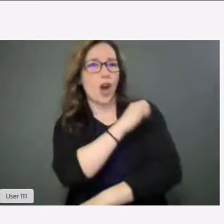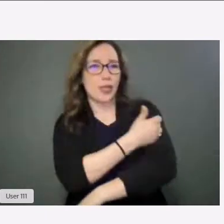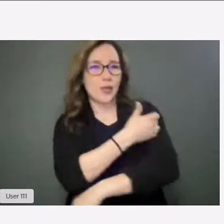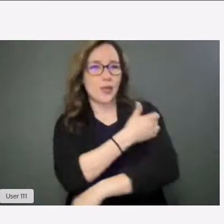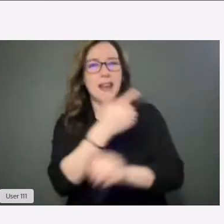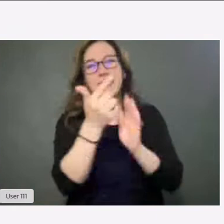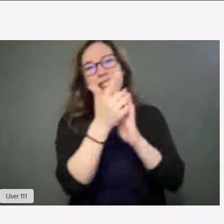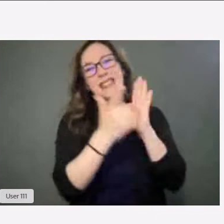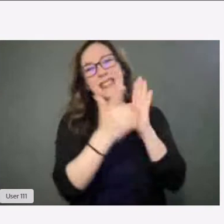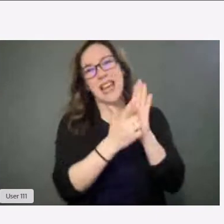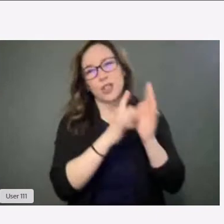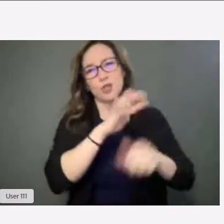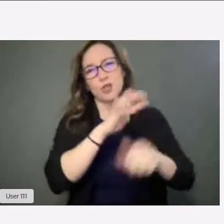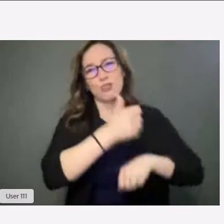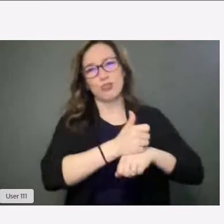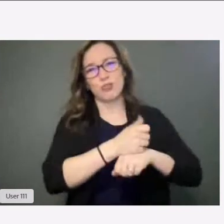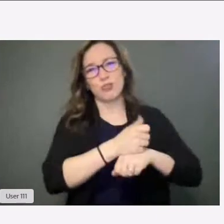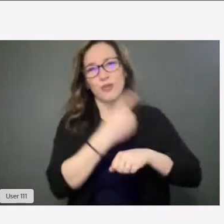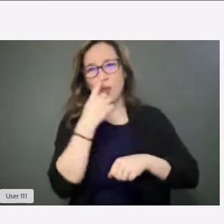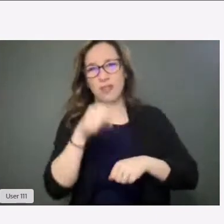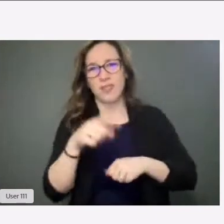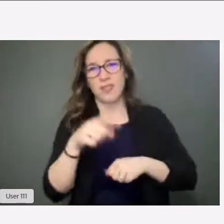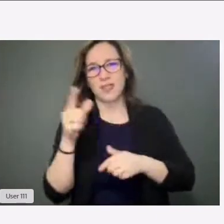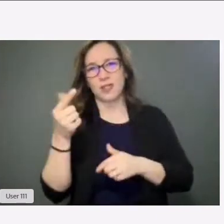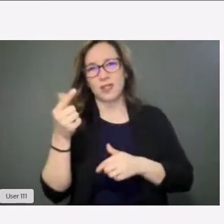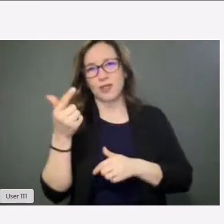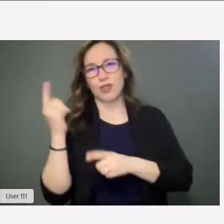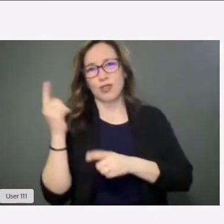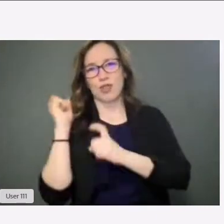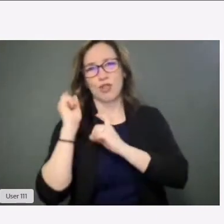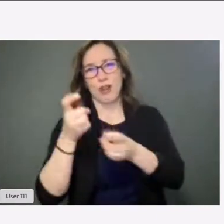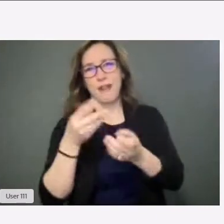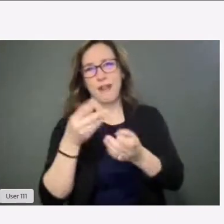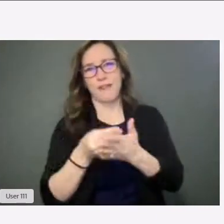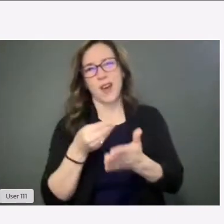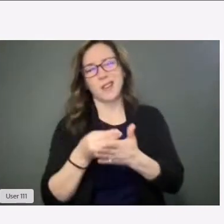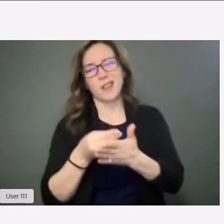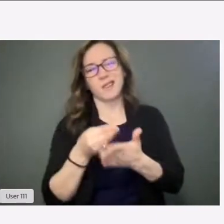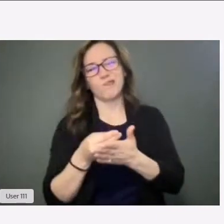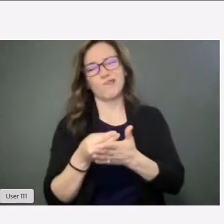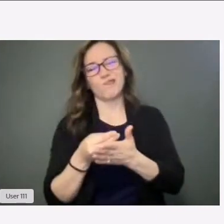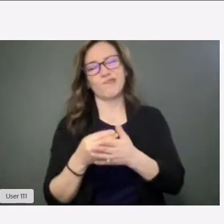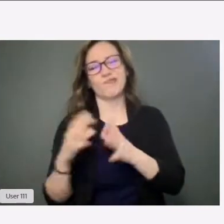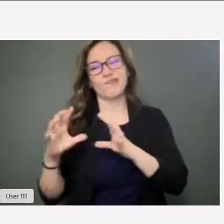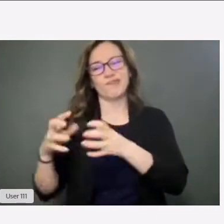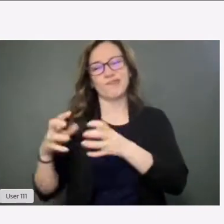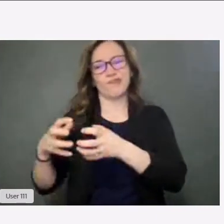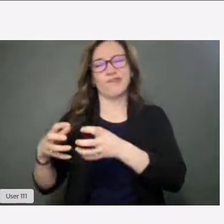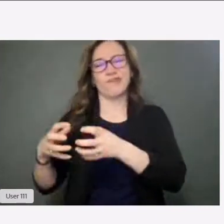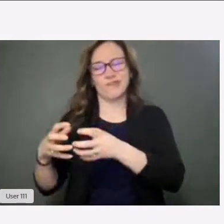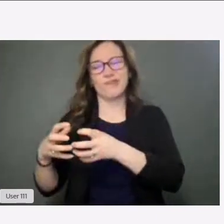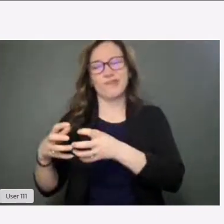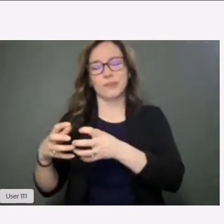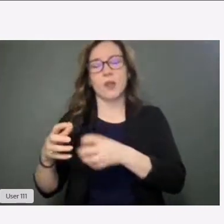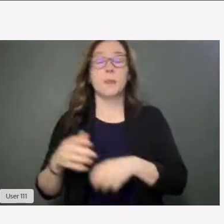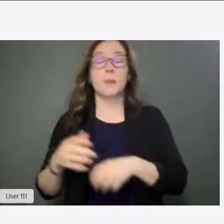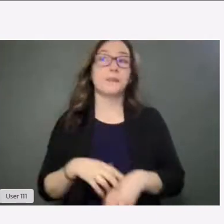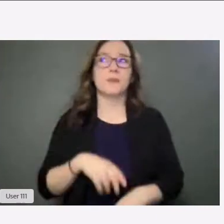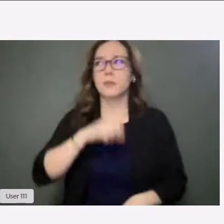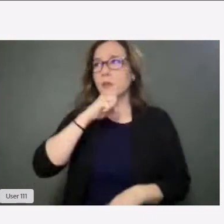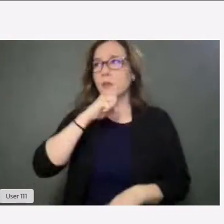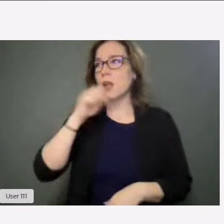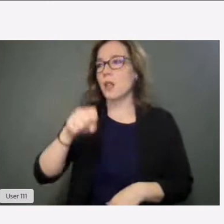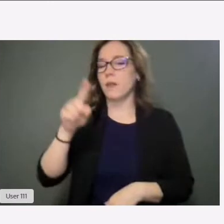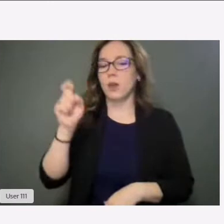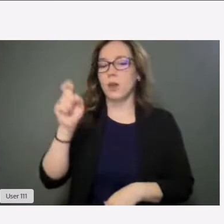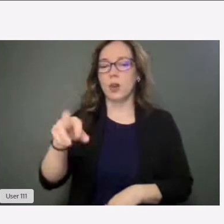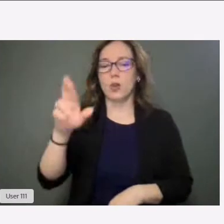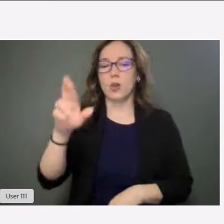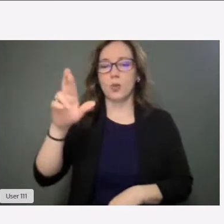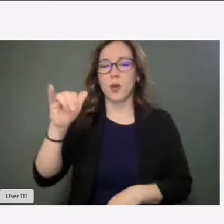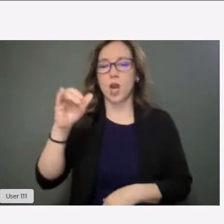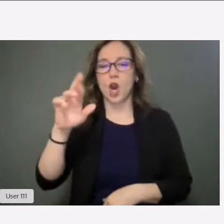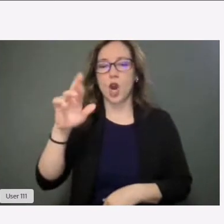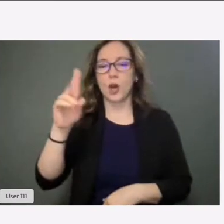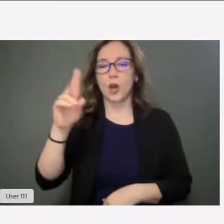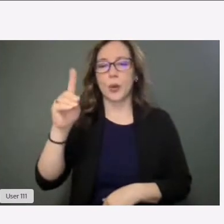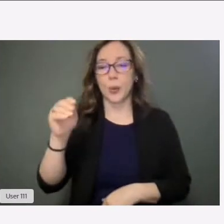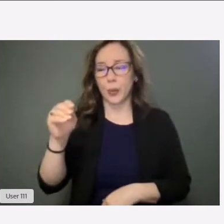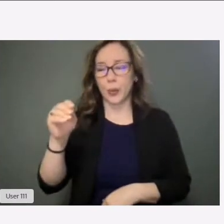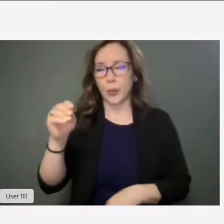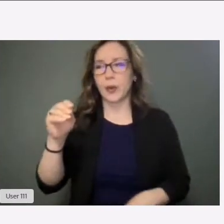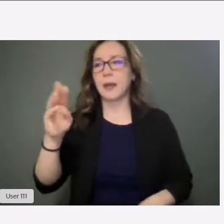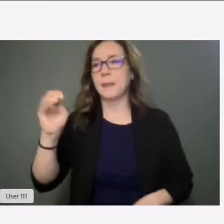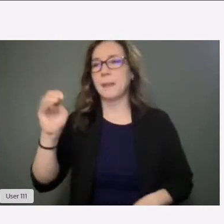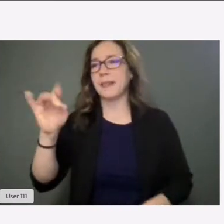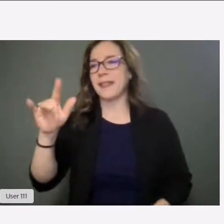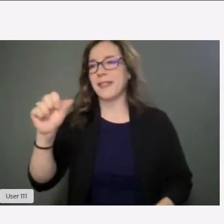program. Great. Thanks, Ginny. So another question, and I love this question. It's from Ricardo Medina. So Ricardo, I'm going to